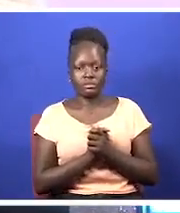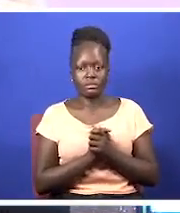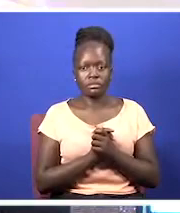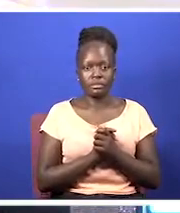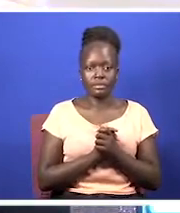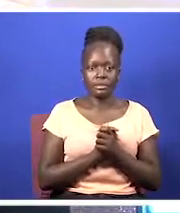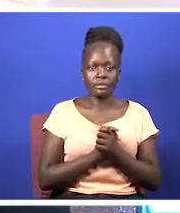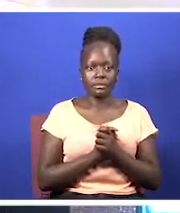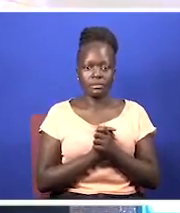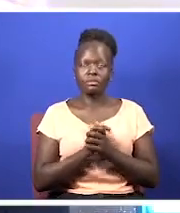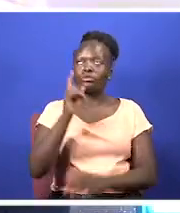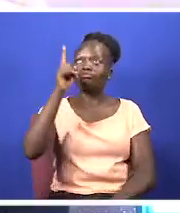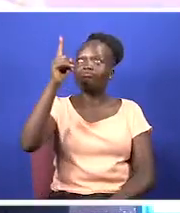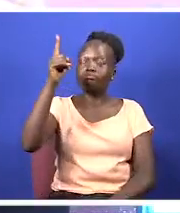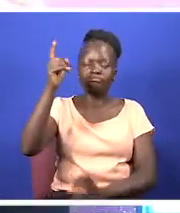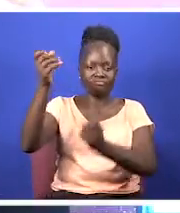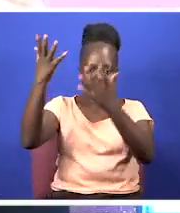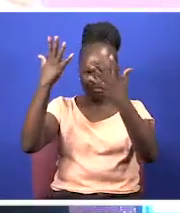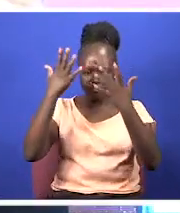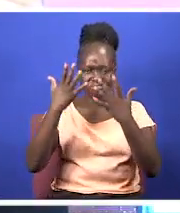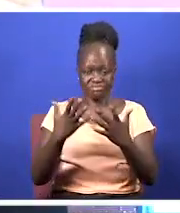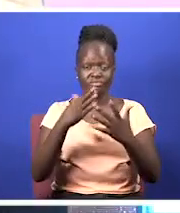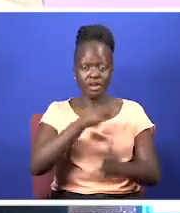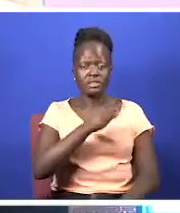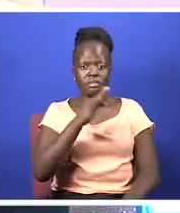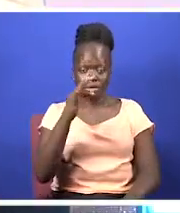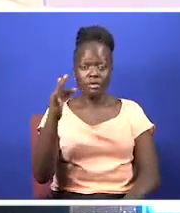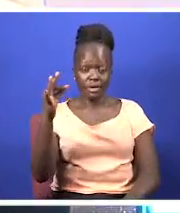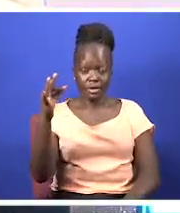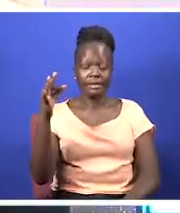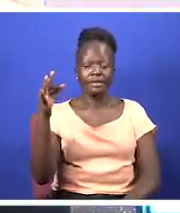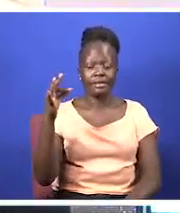sacrifice. You provide the